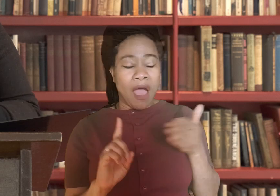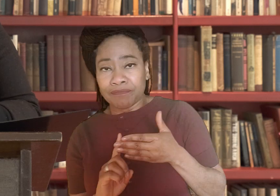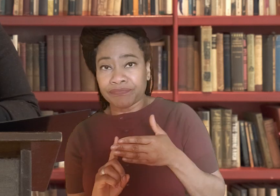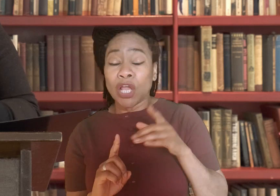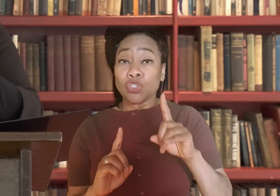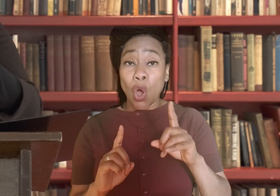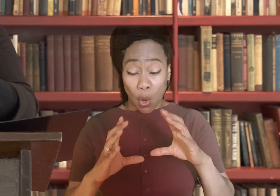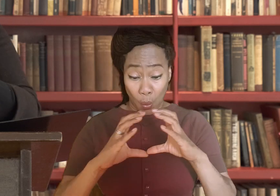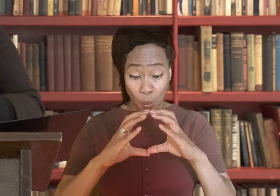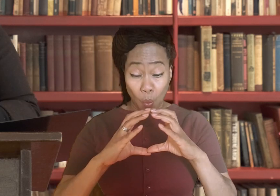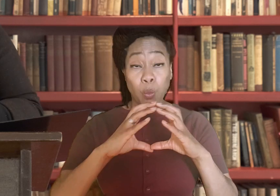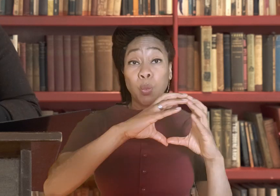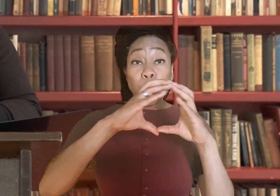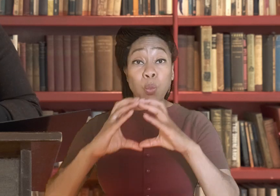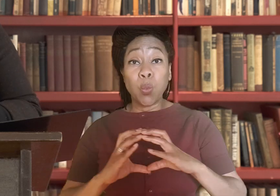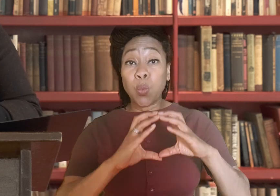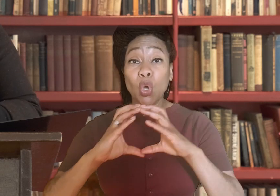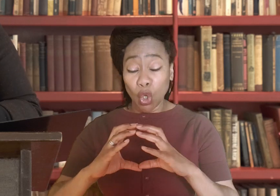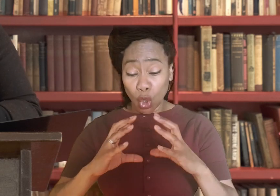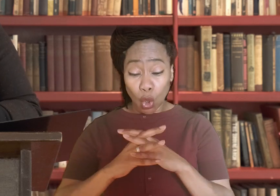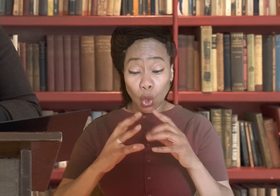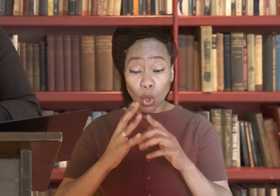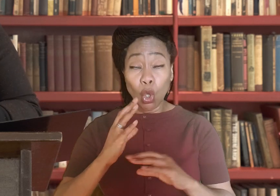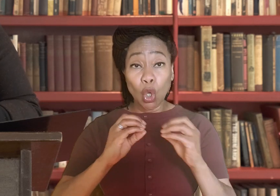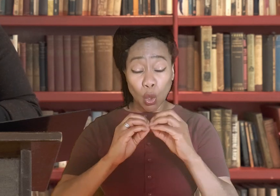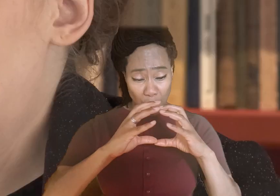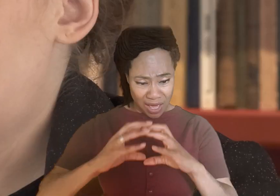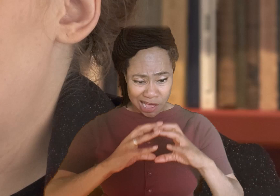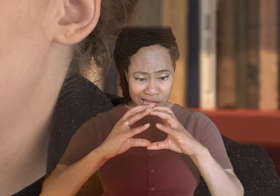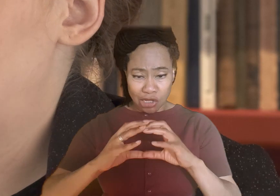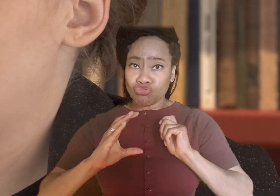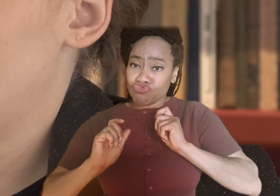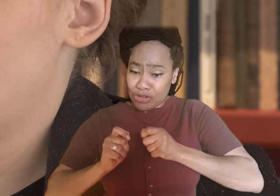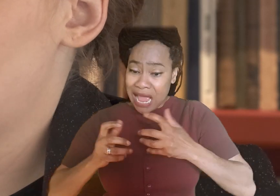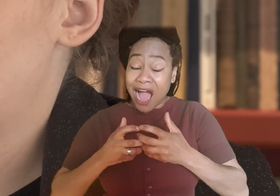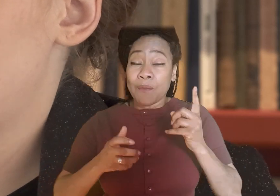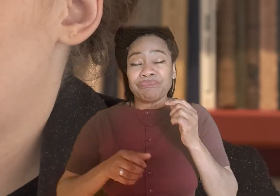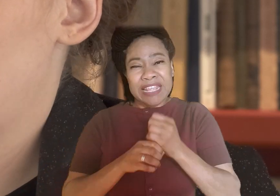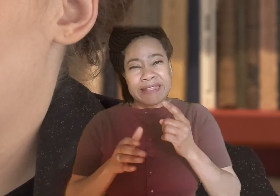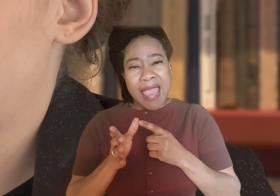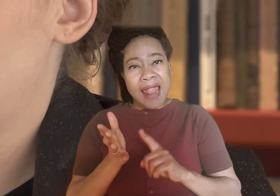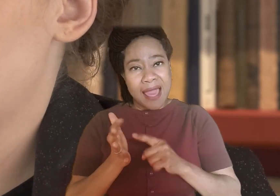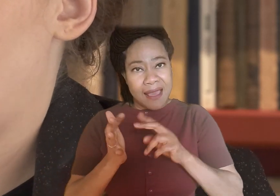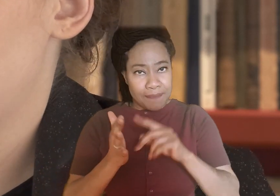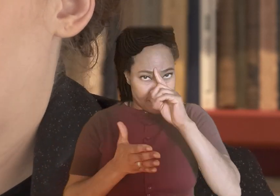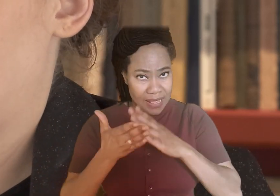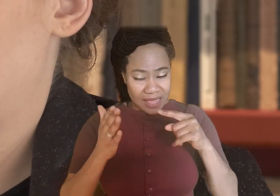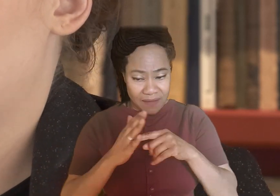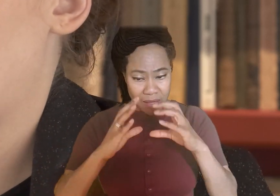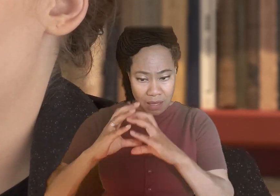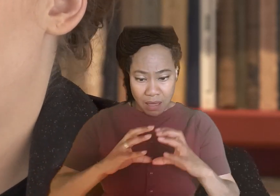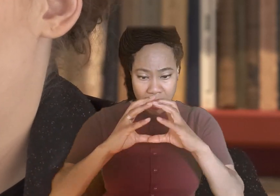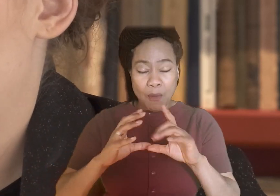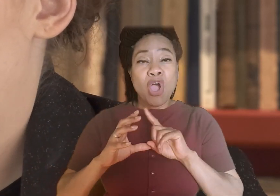wandering womb? Well, that was dependent on which school of thought you followed. Galen believed that the imbalance in the womb was down to trapped